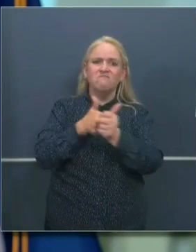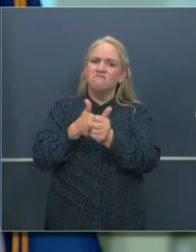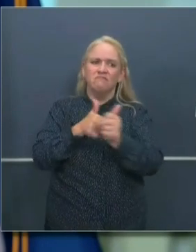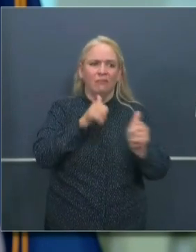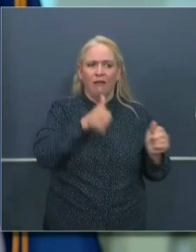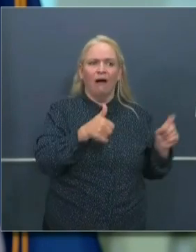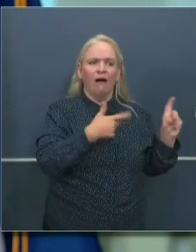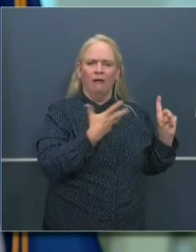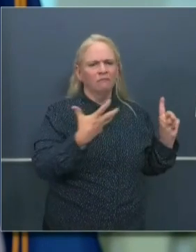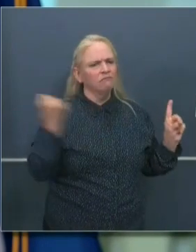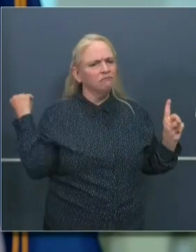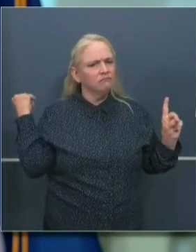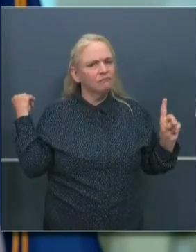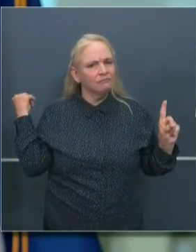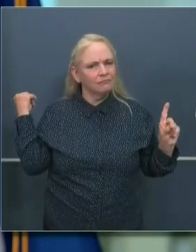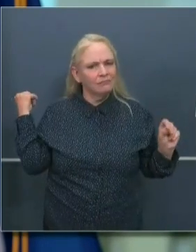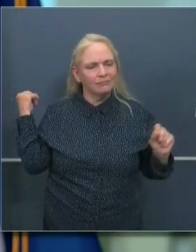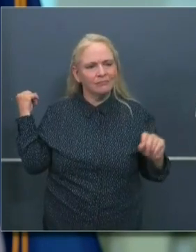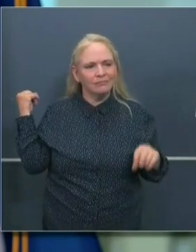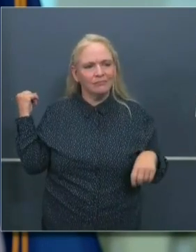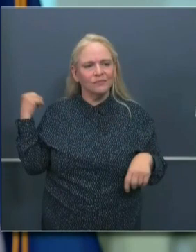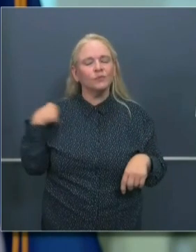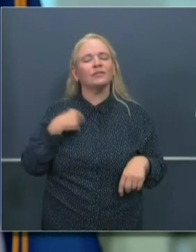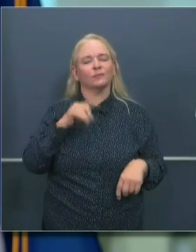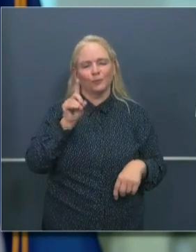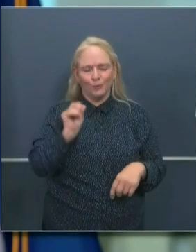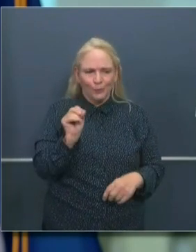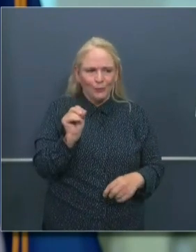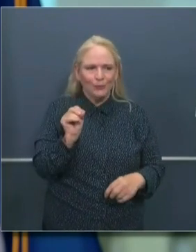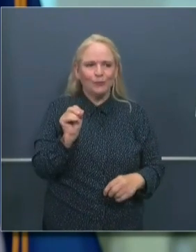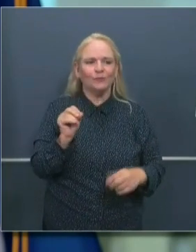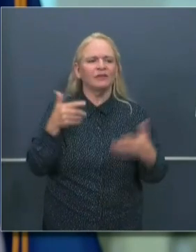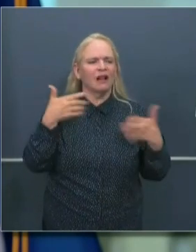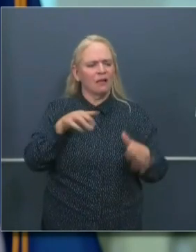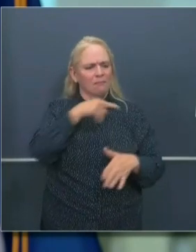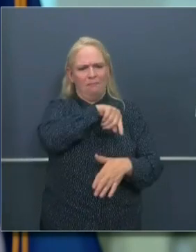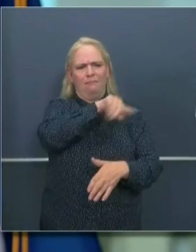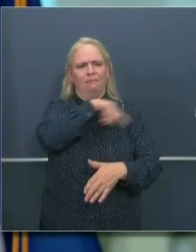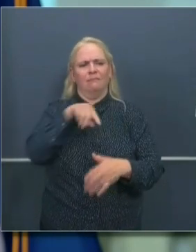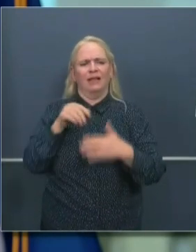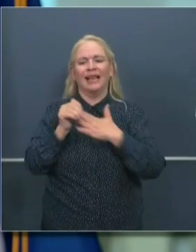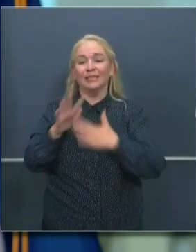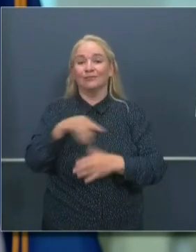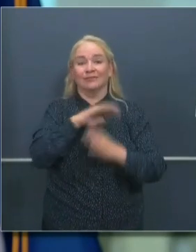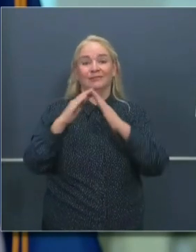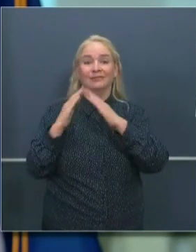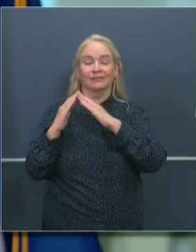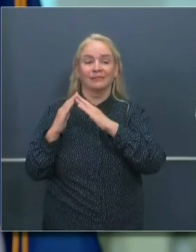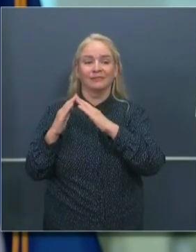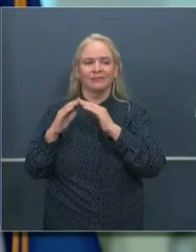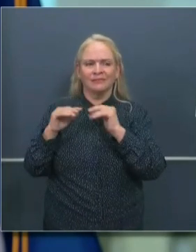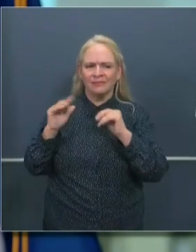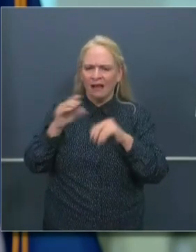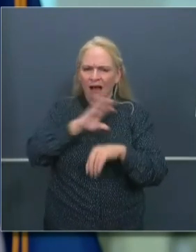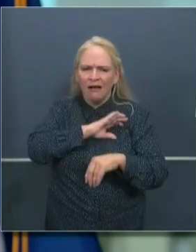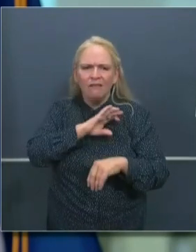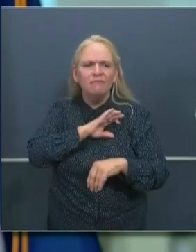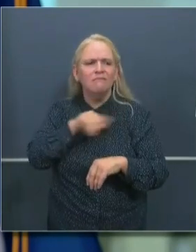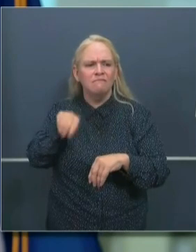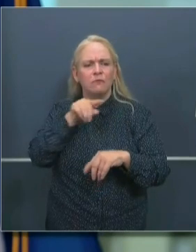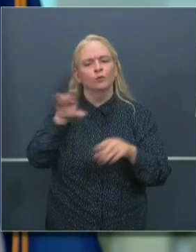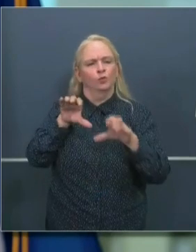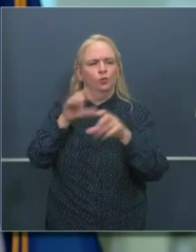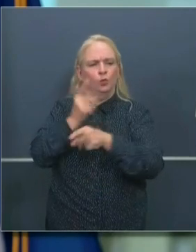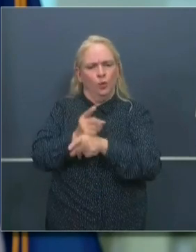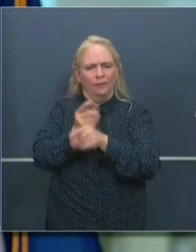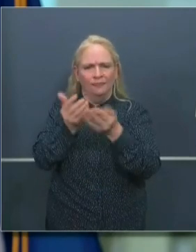local county officials, local sheriffs, local police officers, and the like to do justice. But as you know,